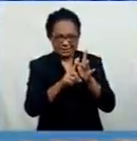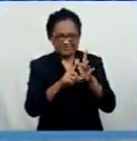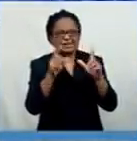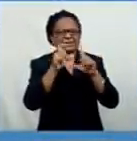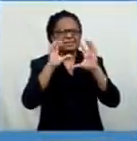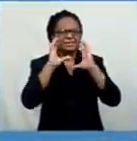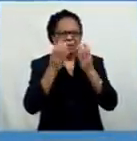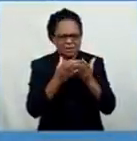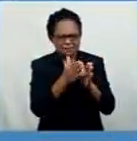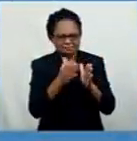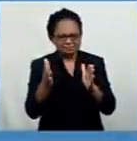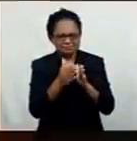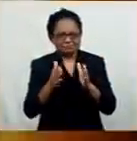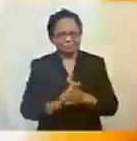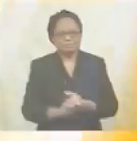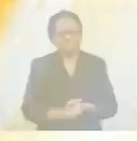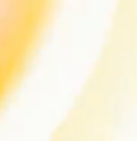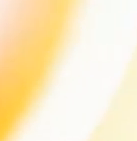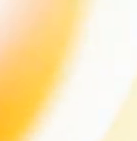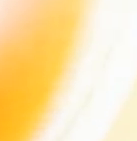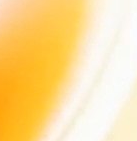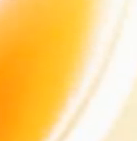Rakautonga, FBC Sports.